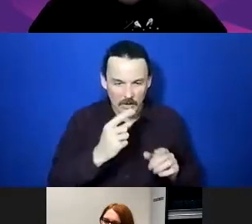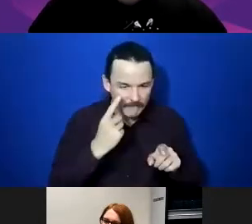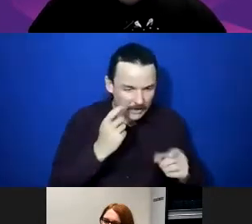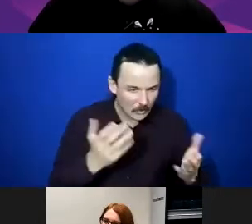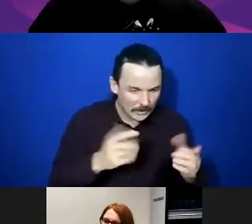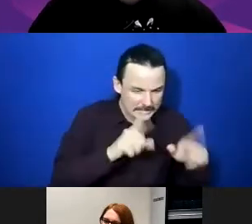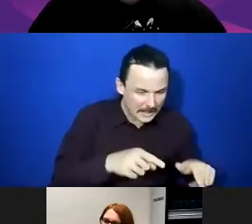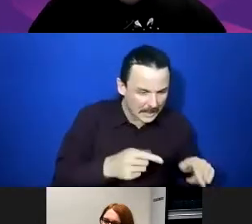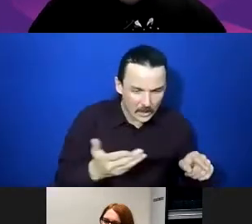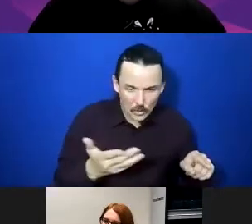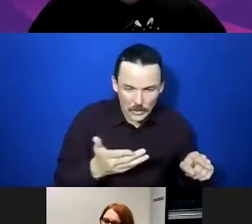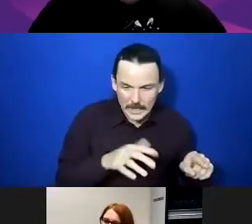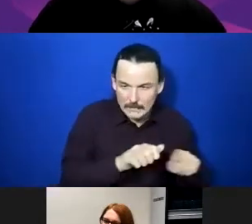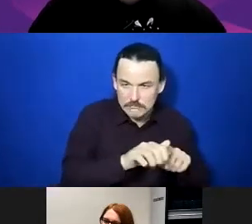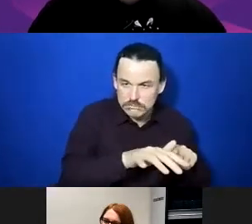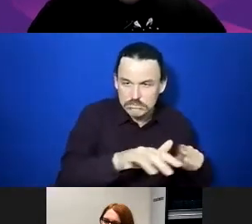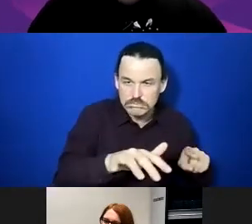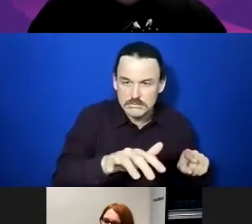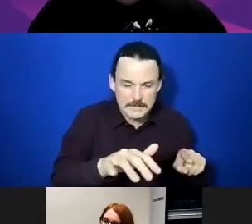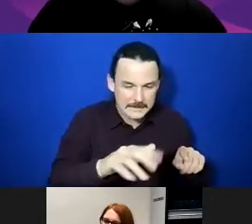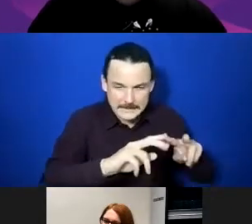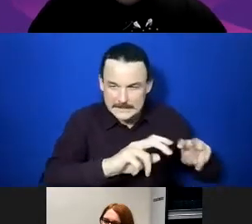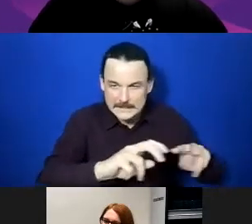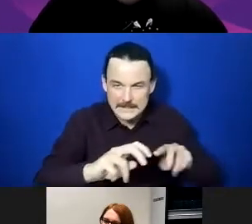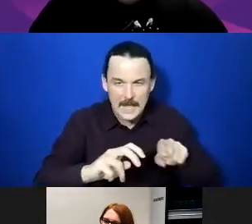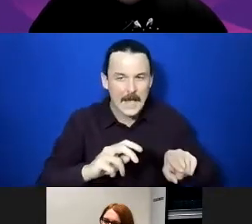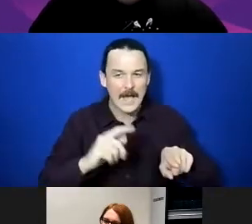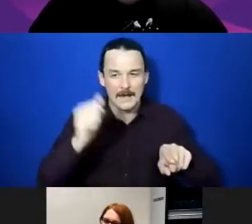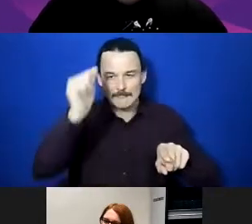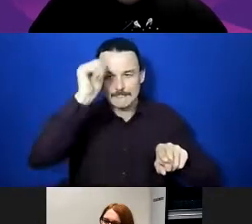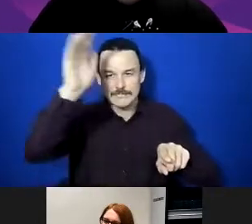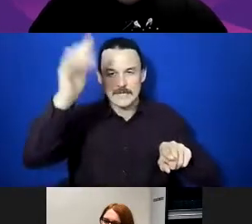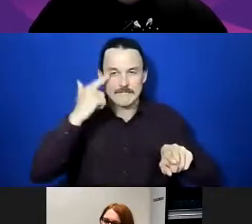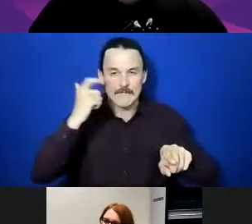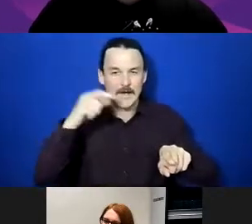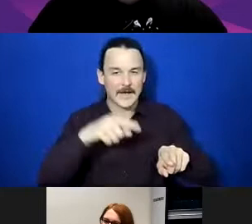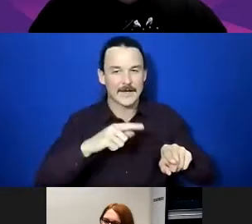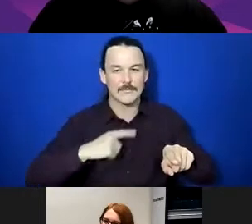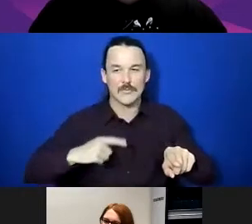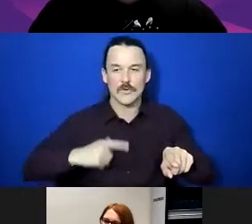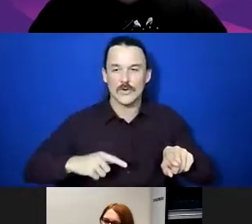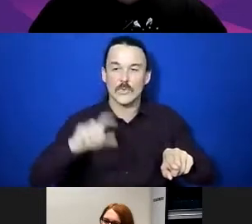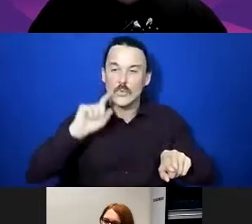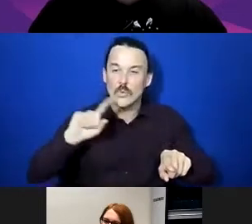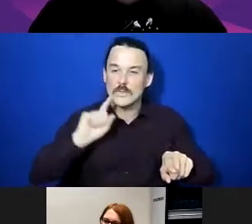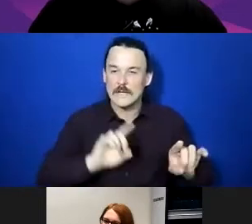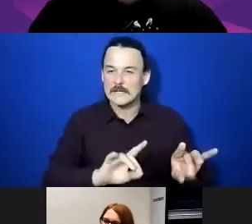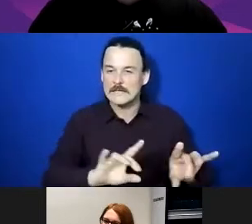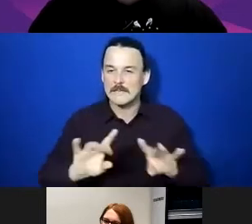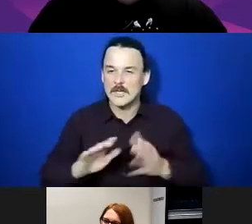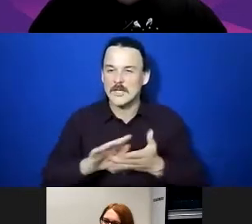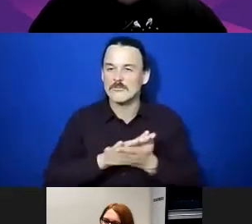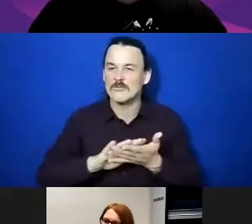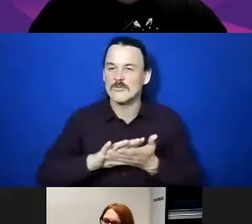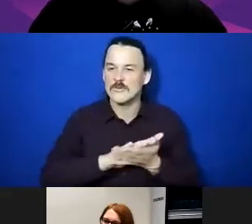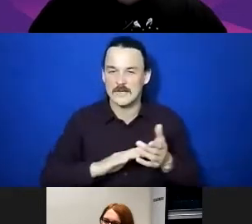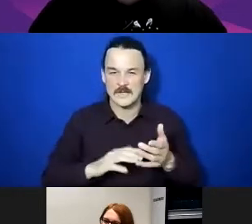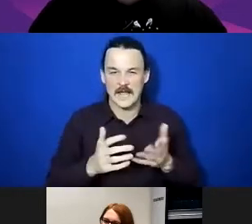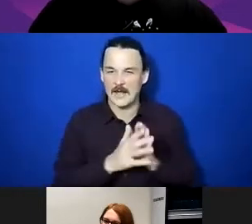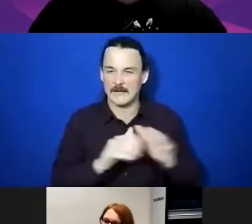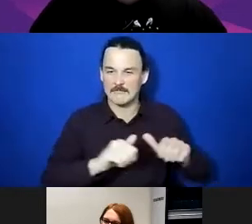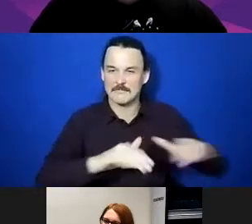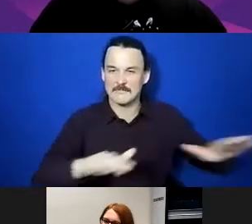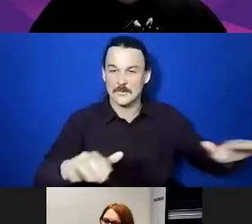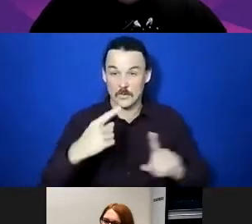of contaminated water. Snow is also famously remembered as administering chloroform to Queen